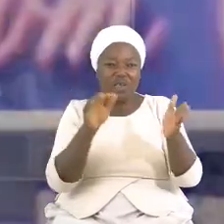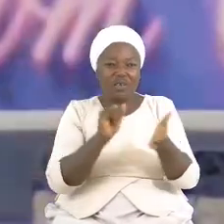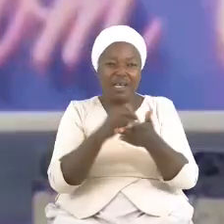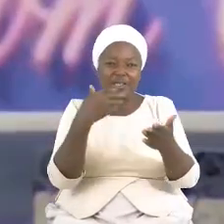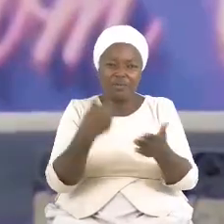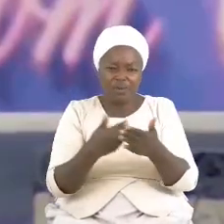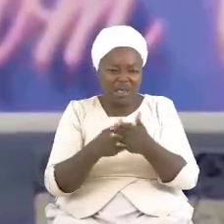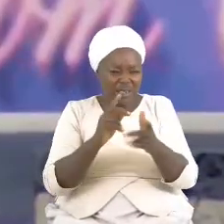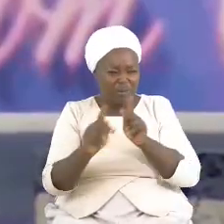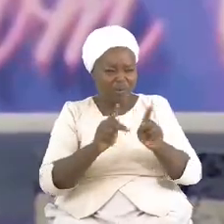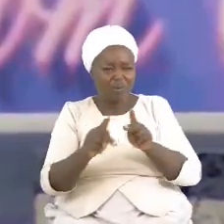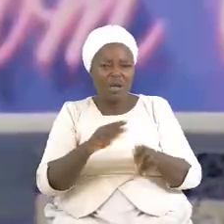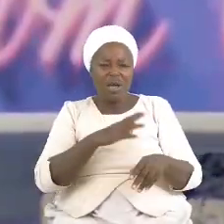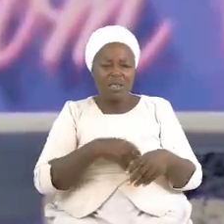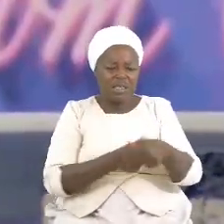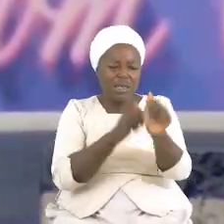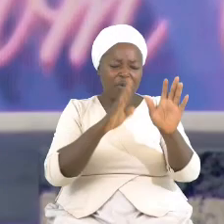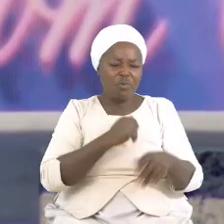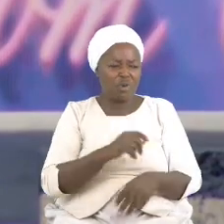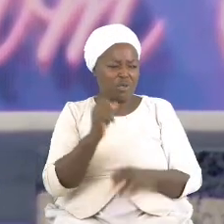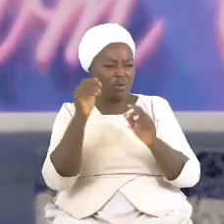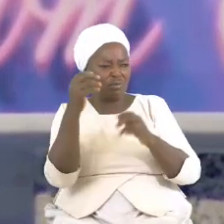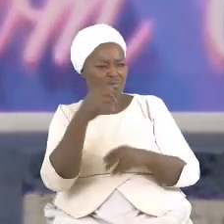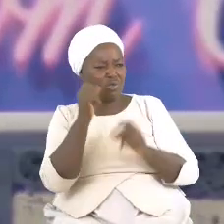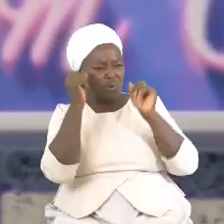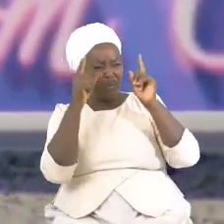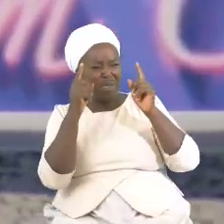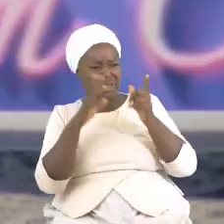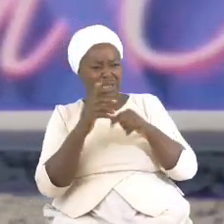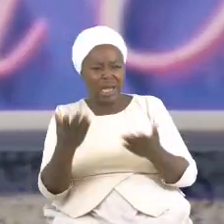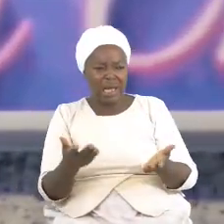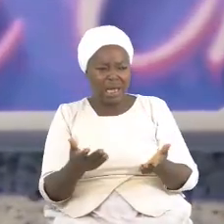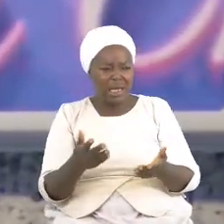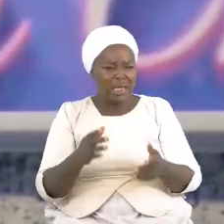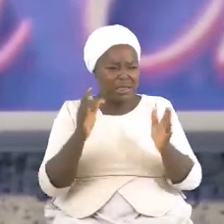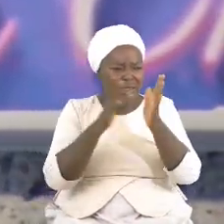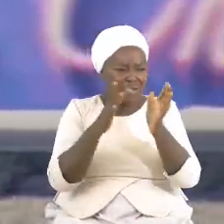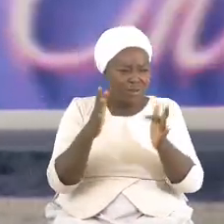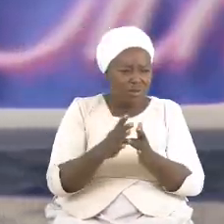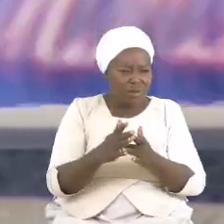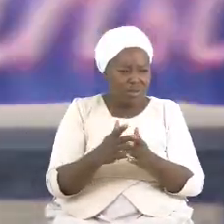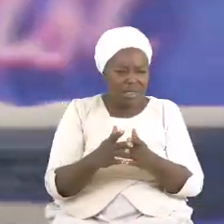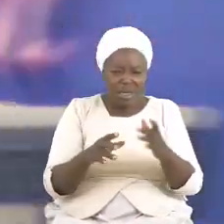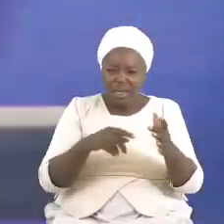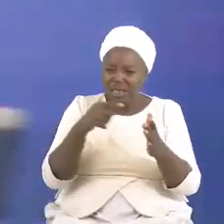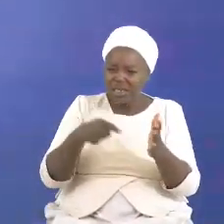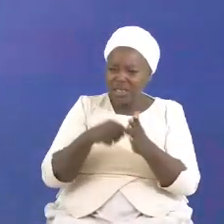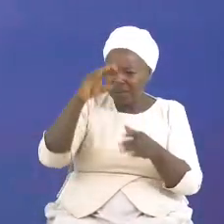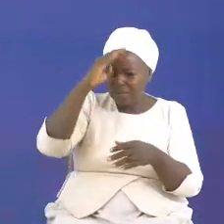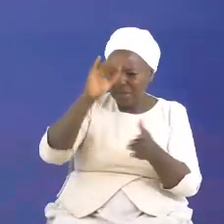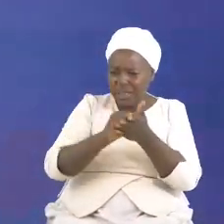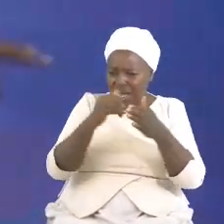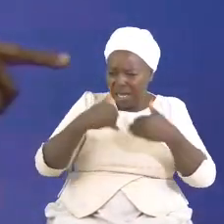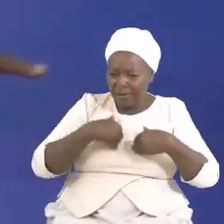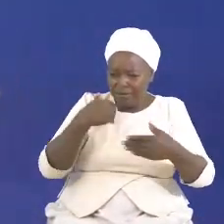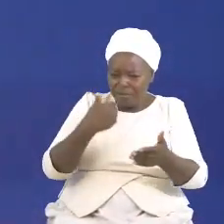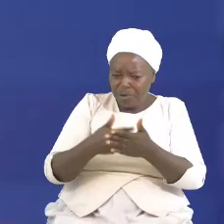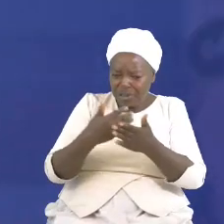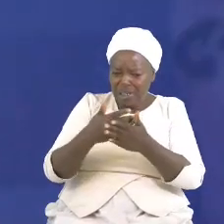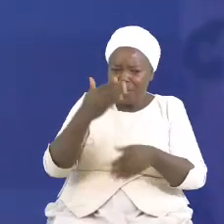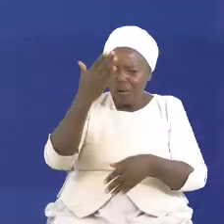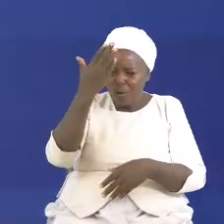saved?" Jesus said, "No, not a man that had money, a man that